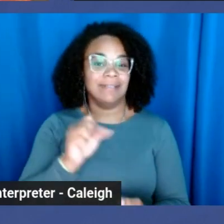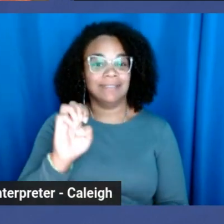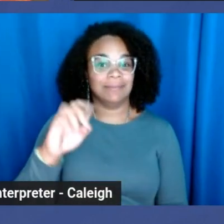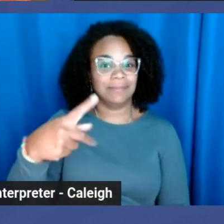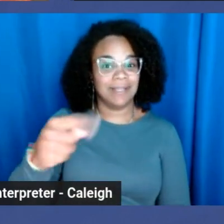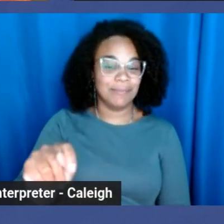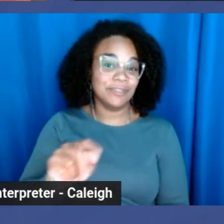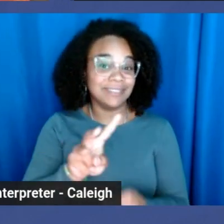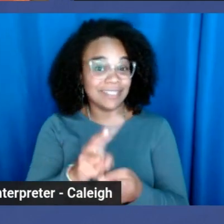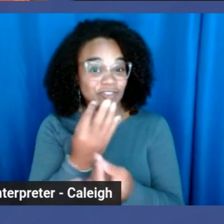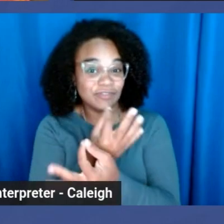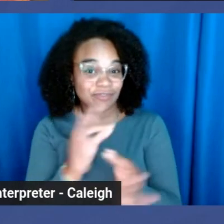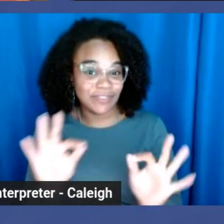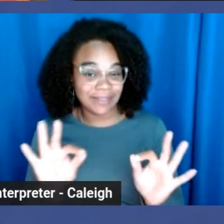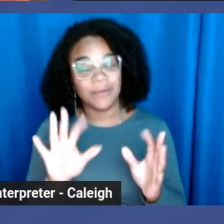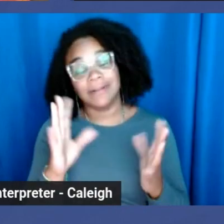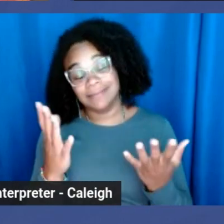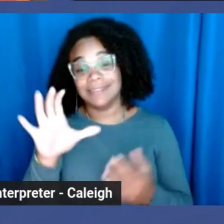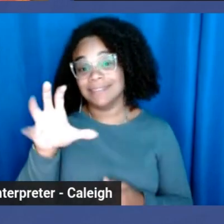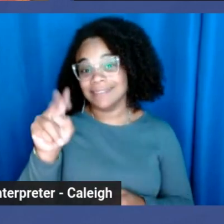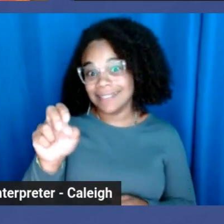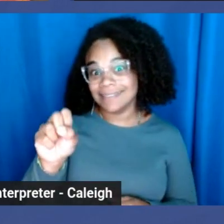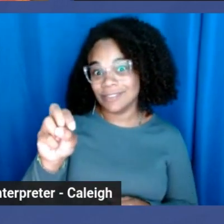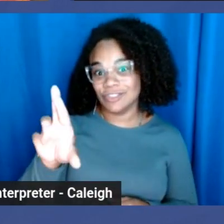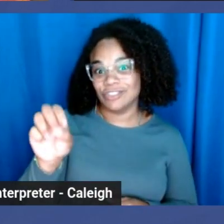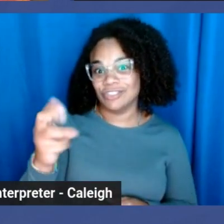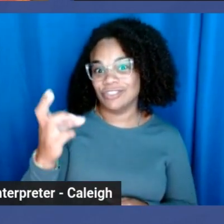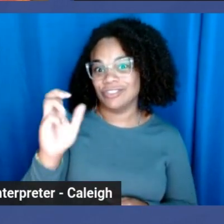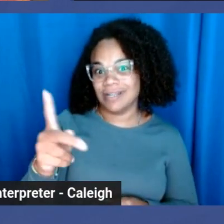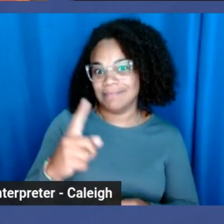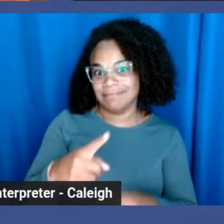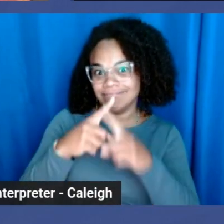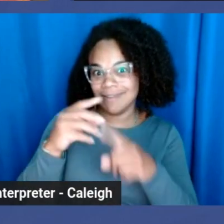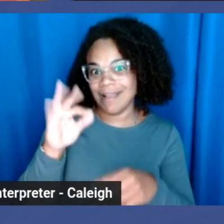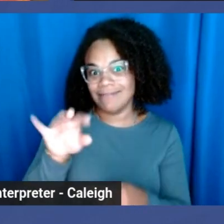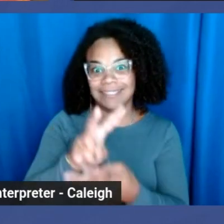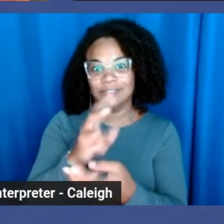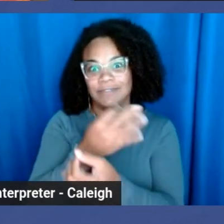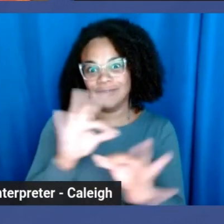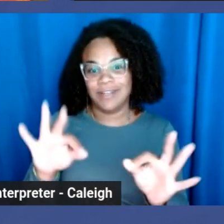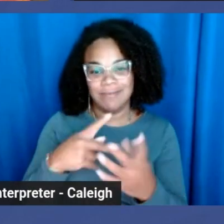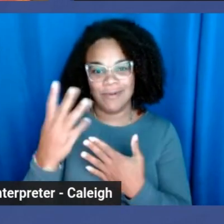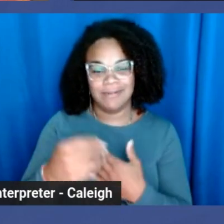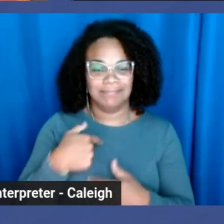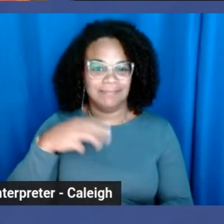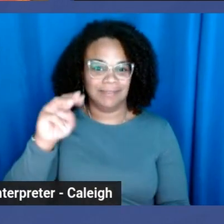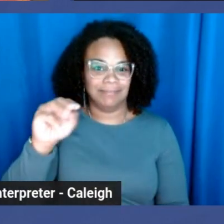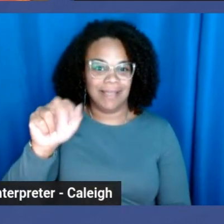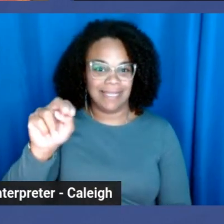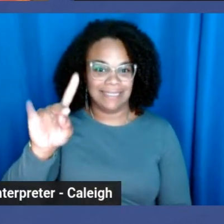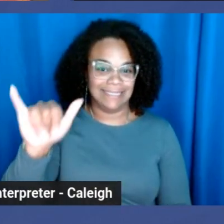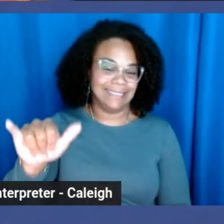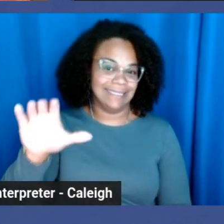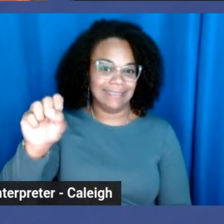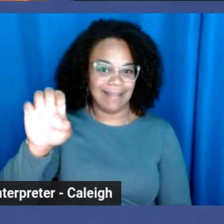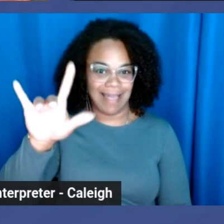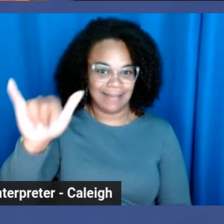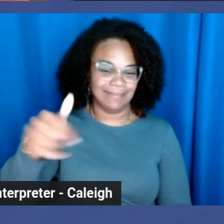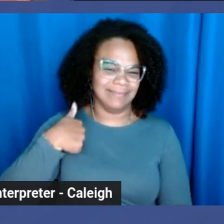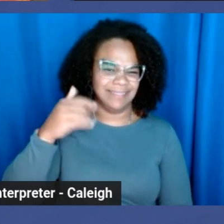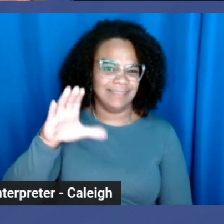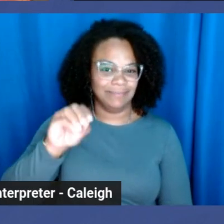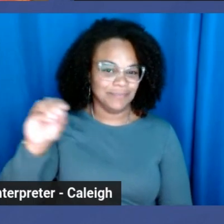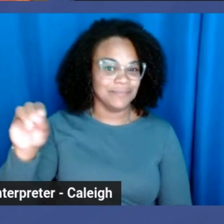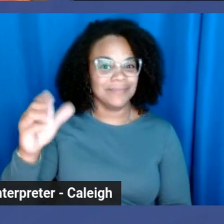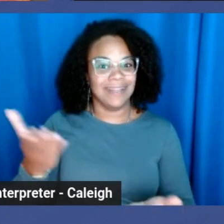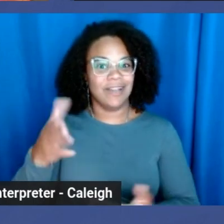Sexual Freedom, Censorship of Sexual Freedom program. My name is Mandy Sally, Chief Operating Officer here at the Woodhull Freedom